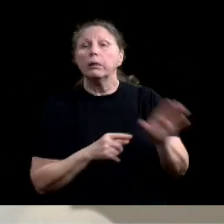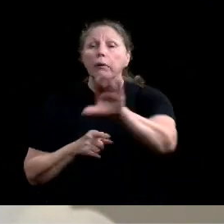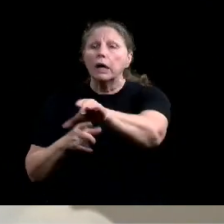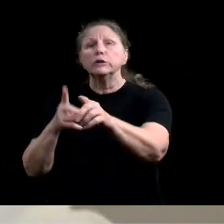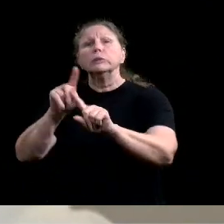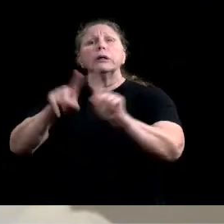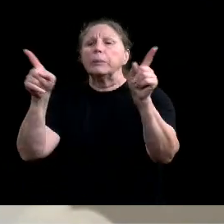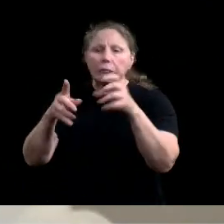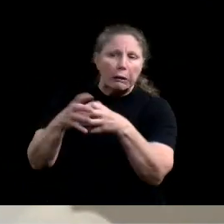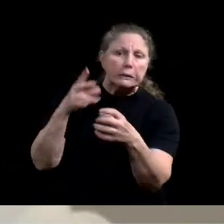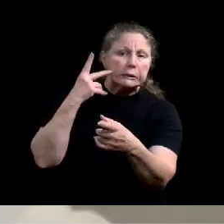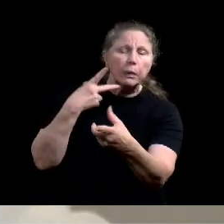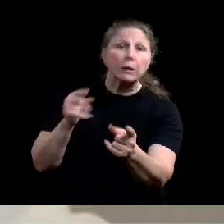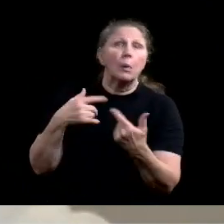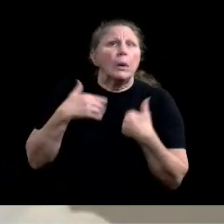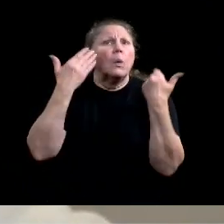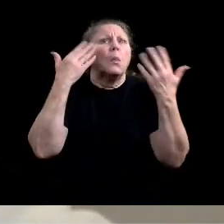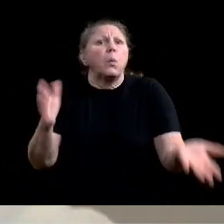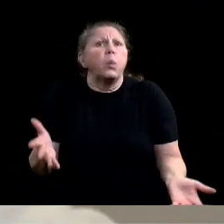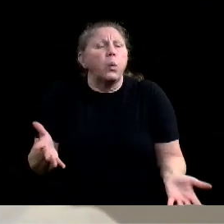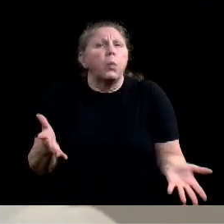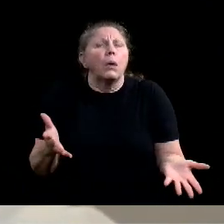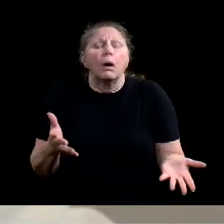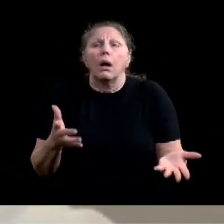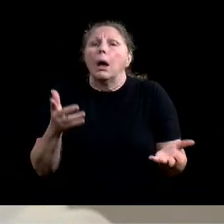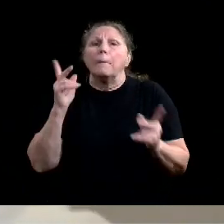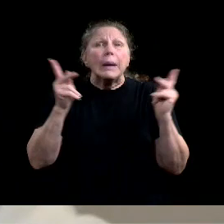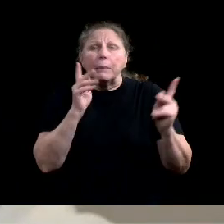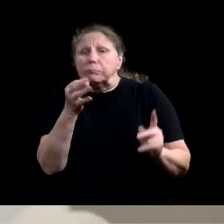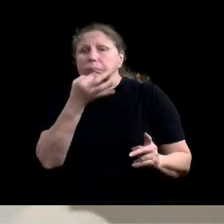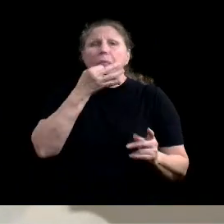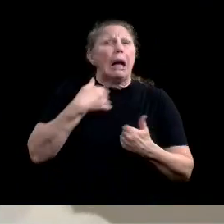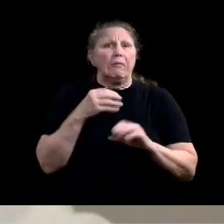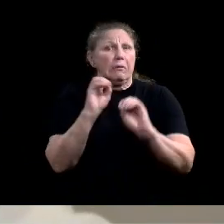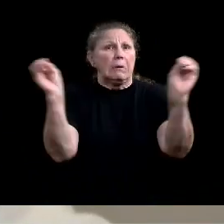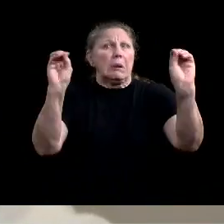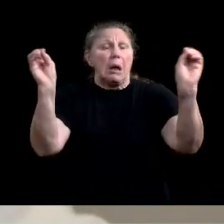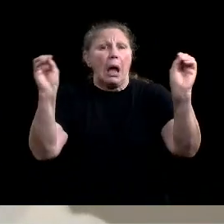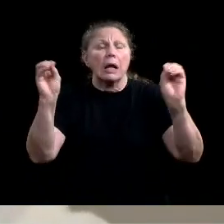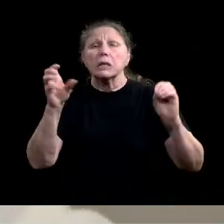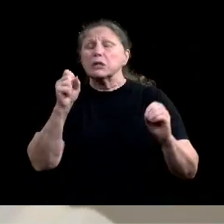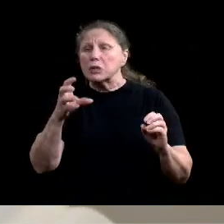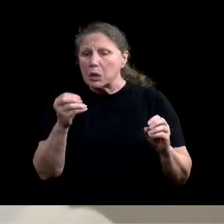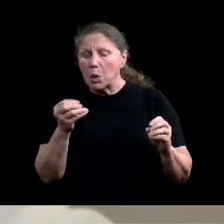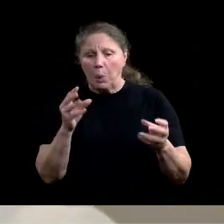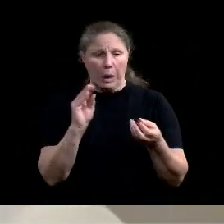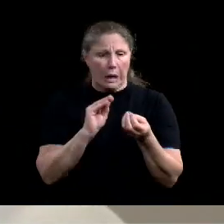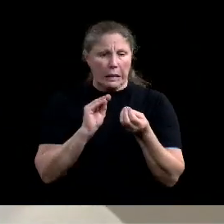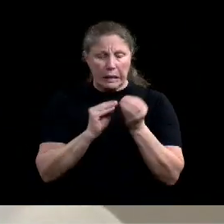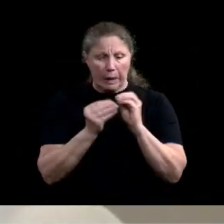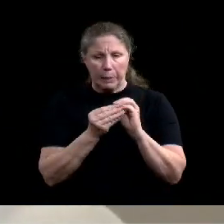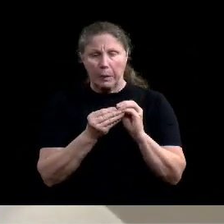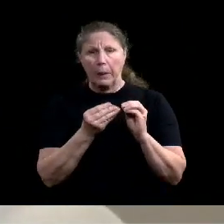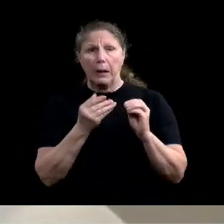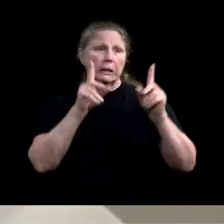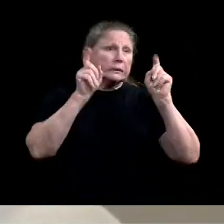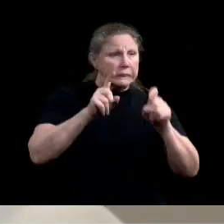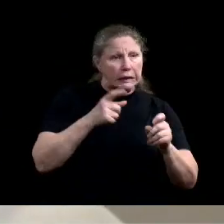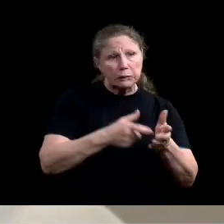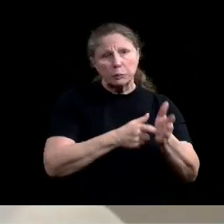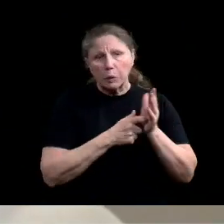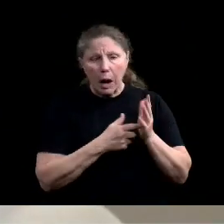no exact or perfect number on what number of tests do we need to be doing. So to share with you